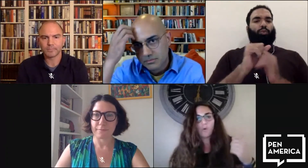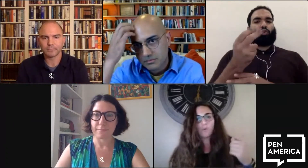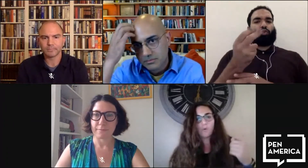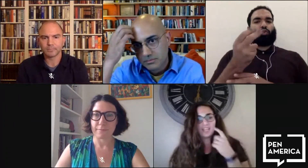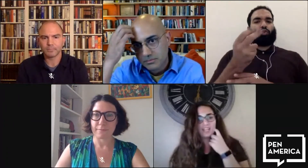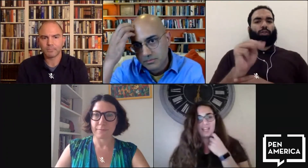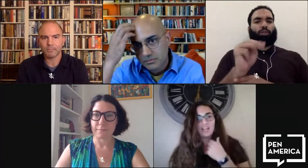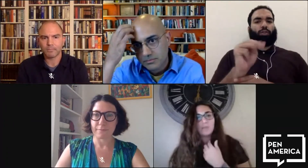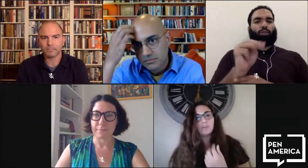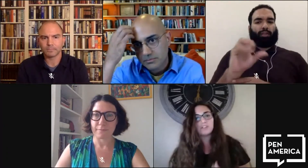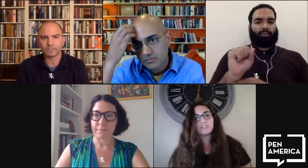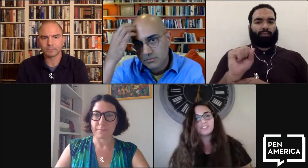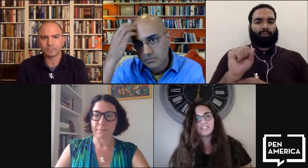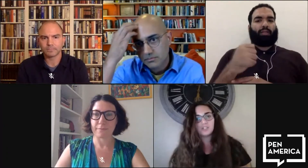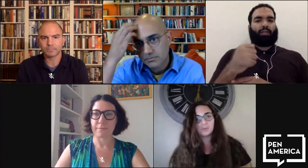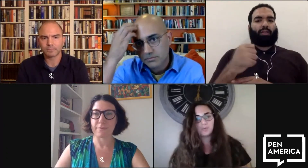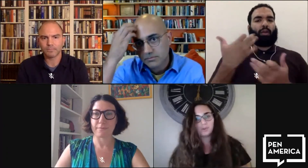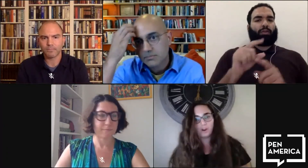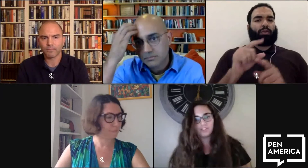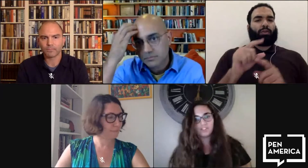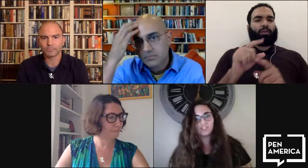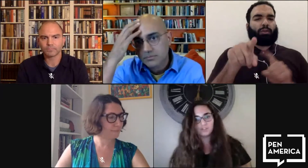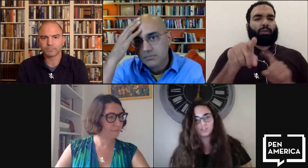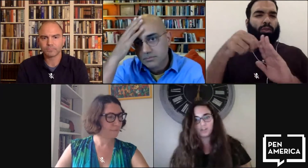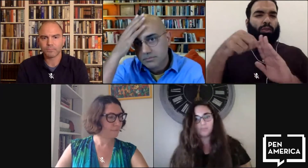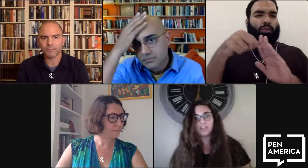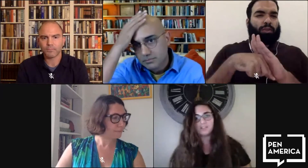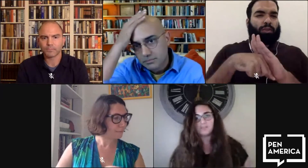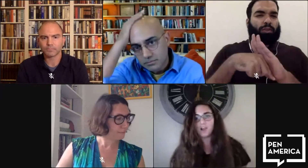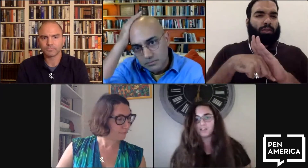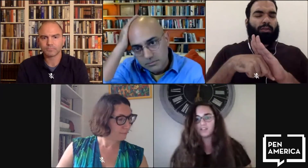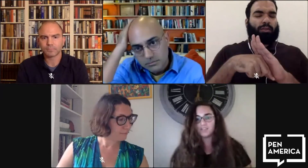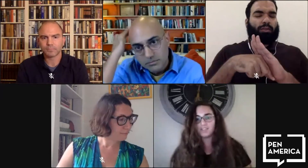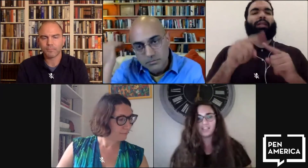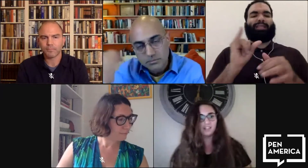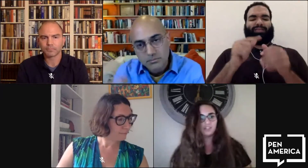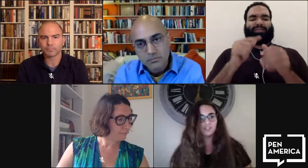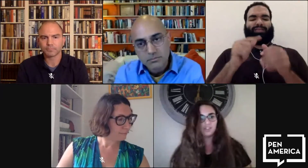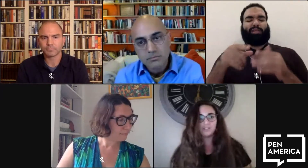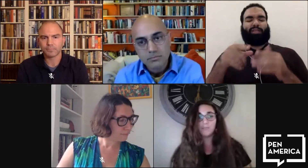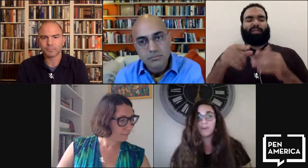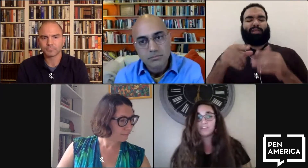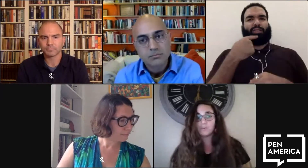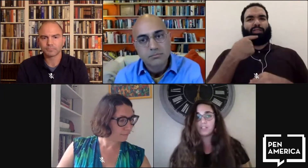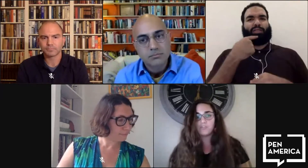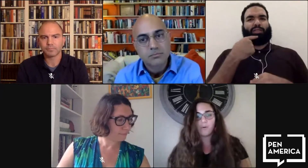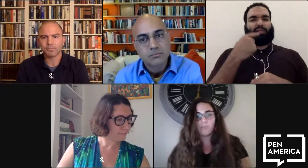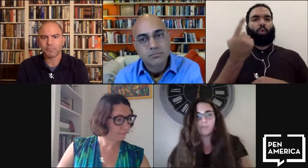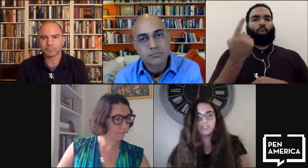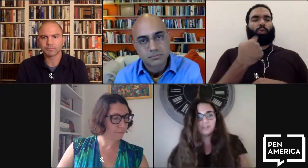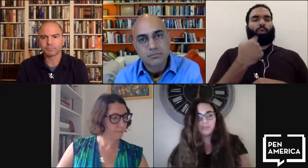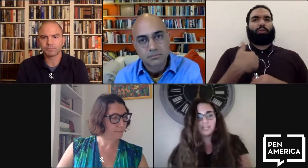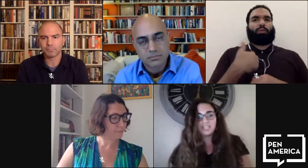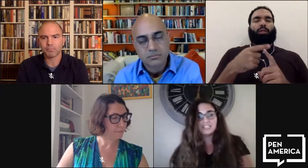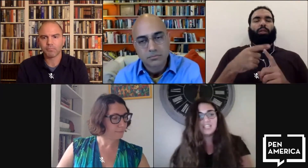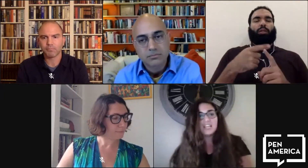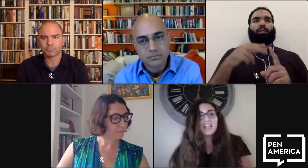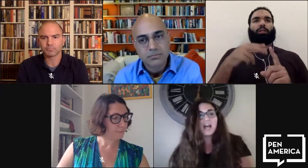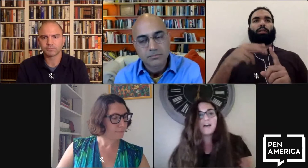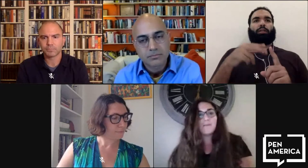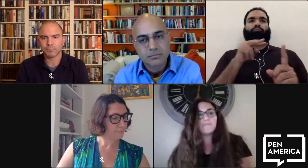I've always taken an apolitical stance with regards to literature because I'm not convinced that literature is the best way to form political